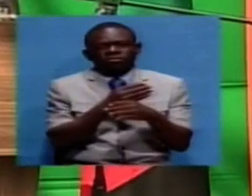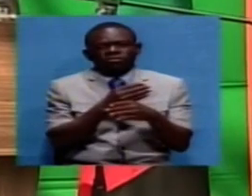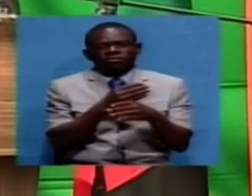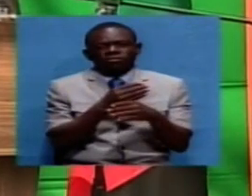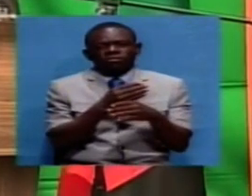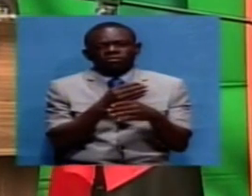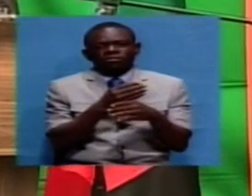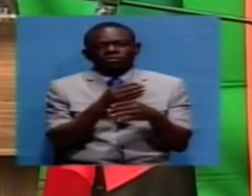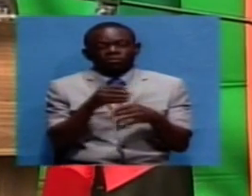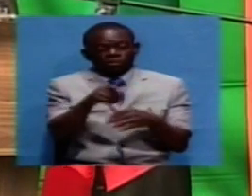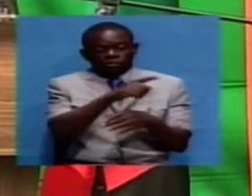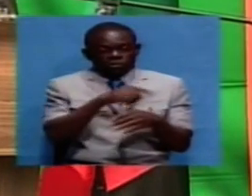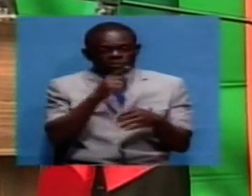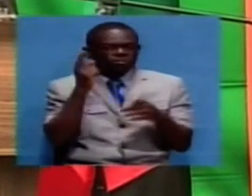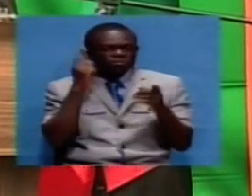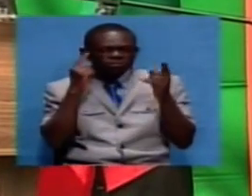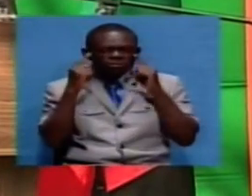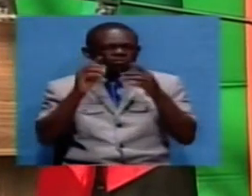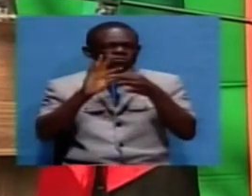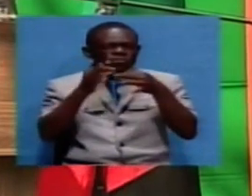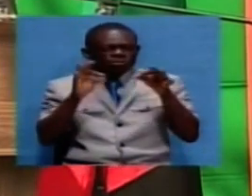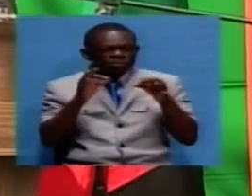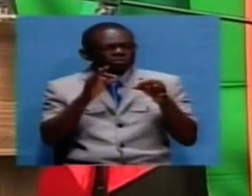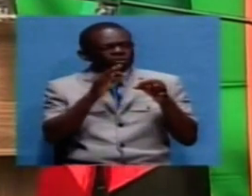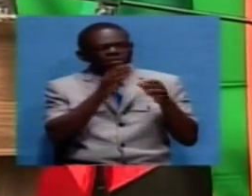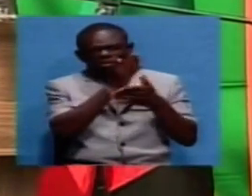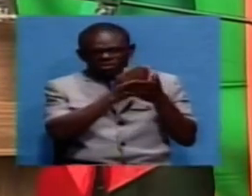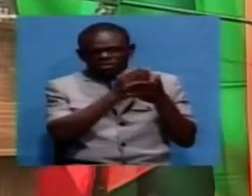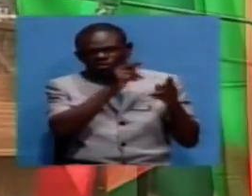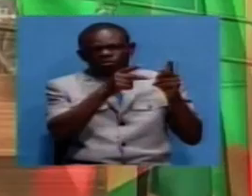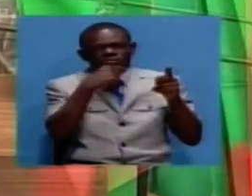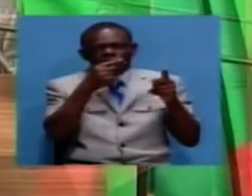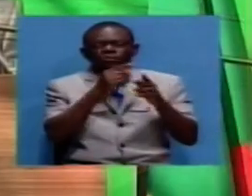gone astray in terms of good governance.